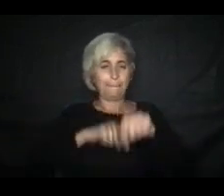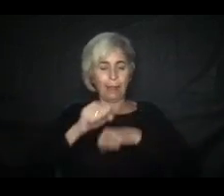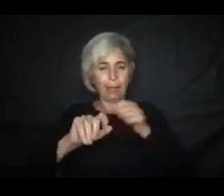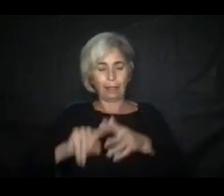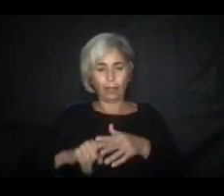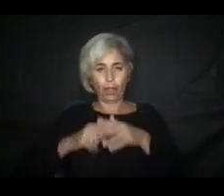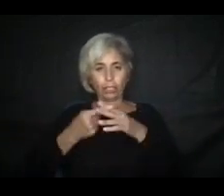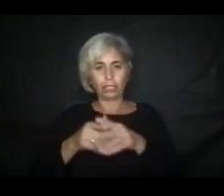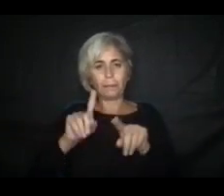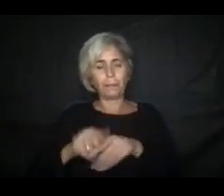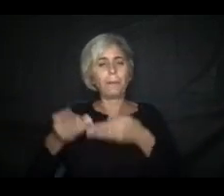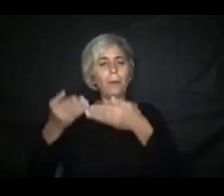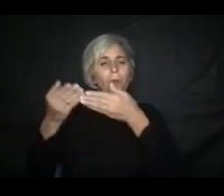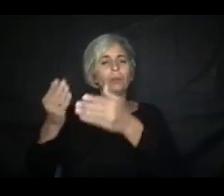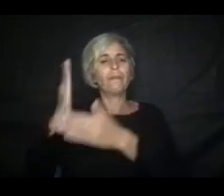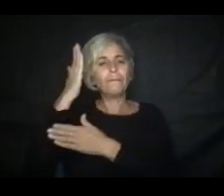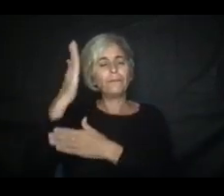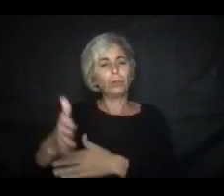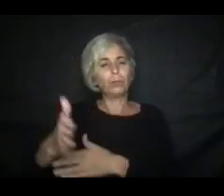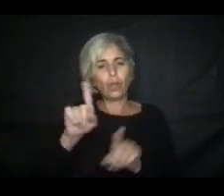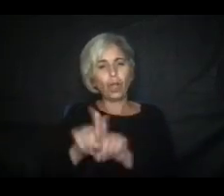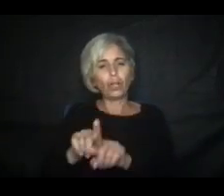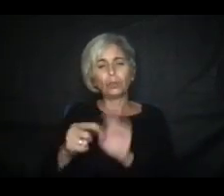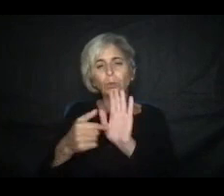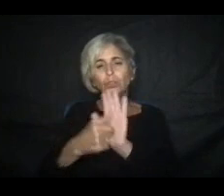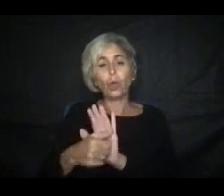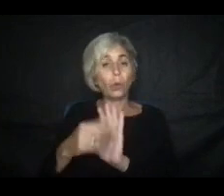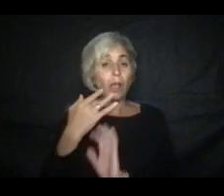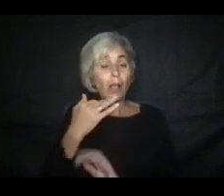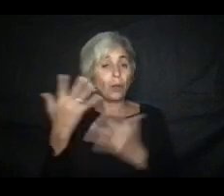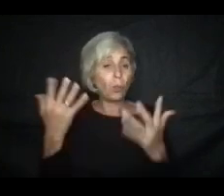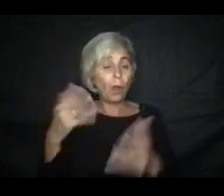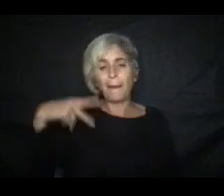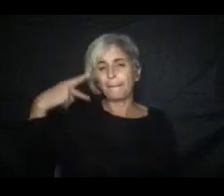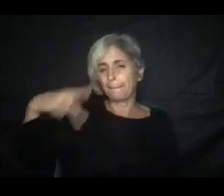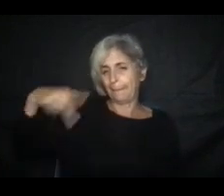the future ones shown in purple.